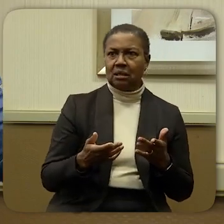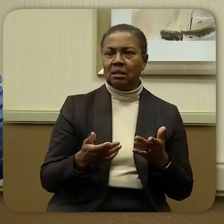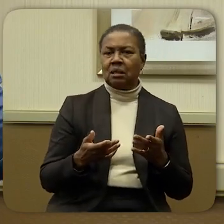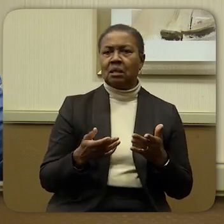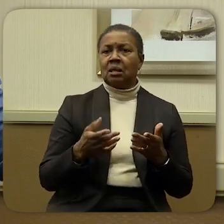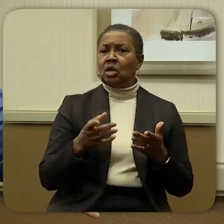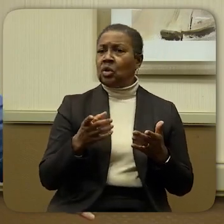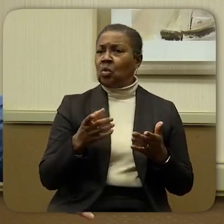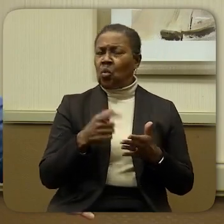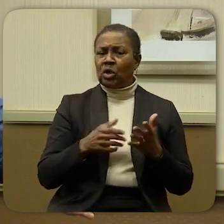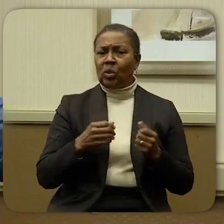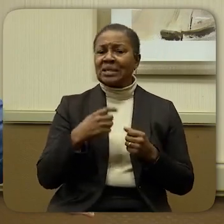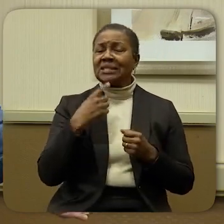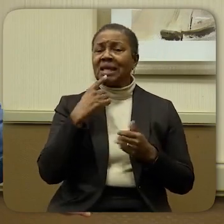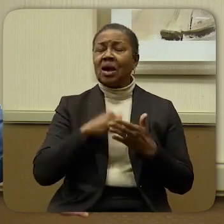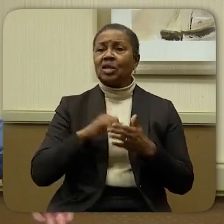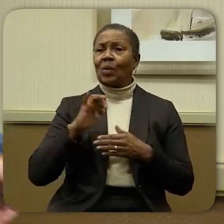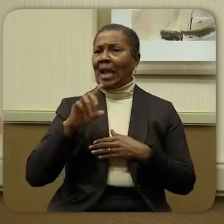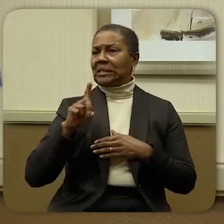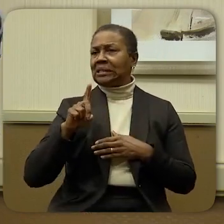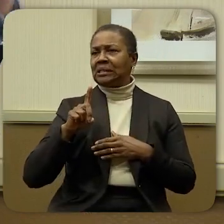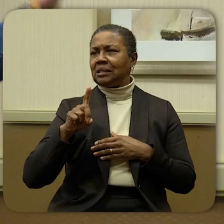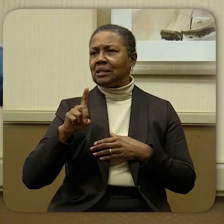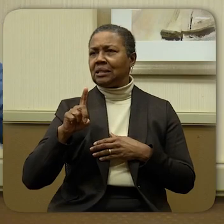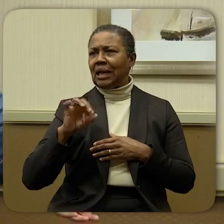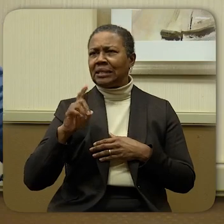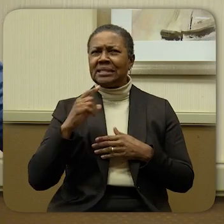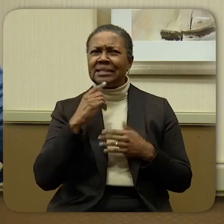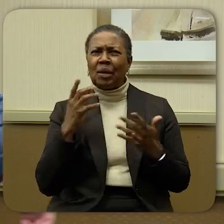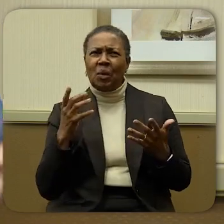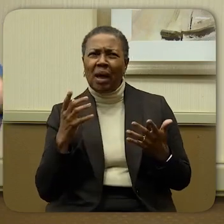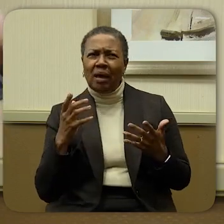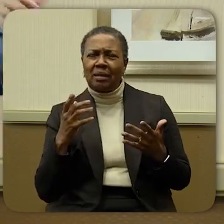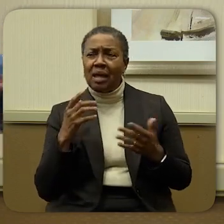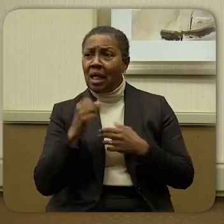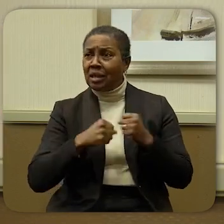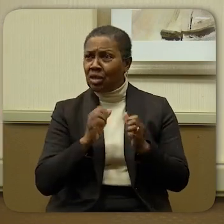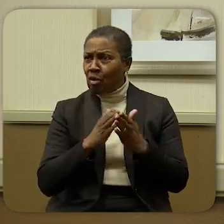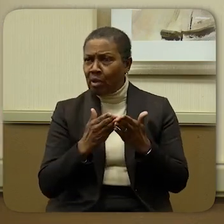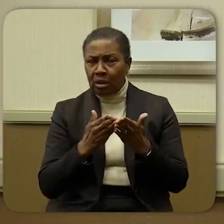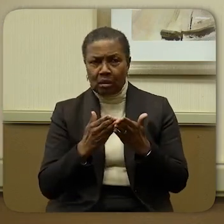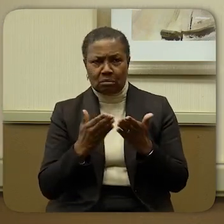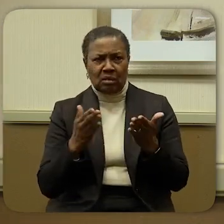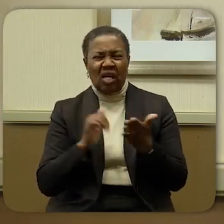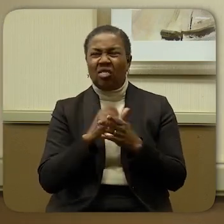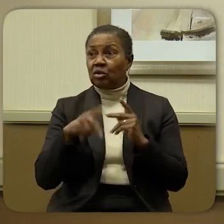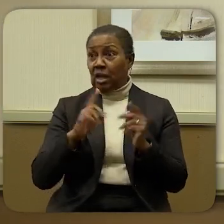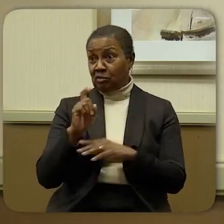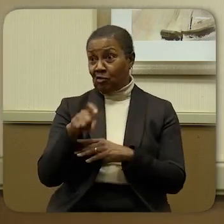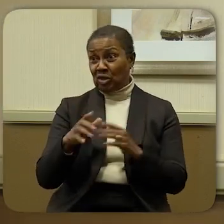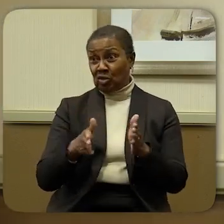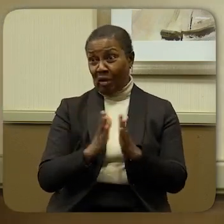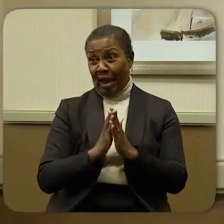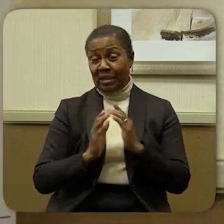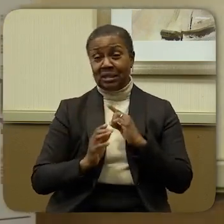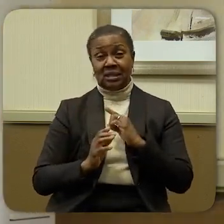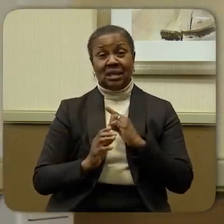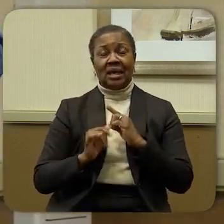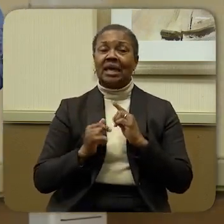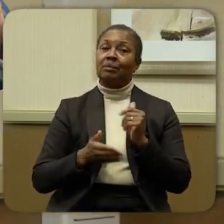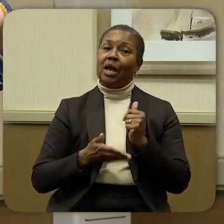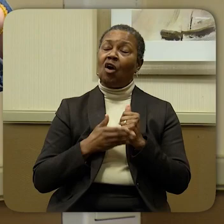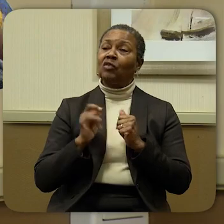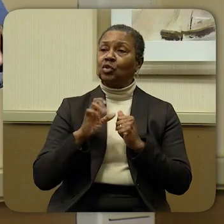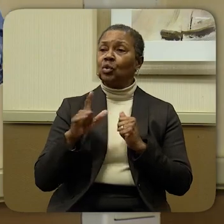What do you want to say on your ID? What are we going to do about the yearbook? Like those types of questions. And so it can be a